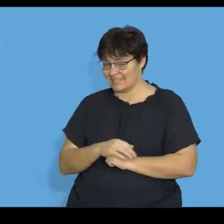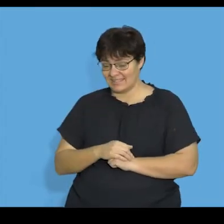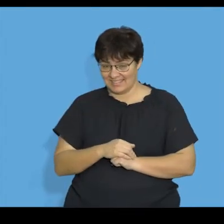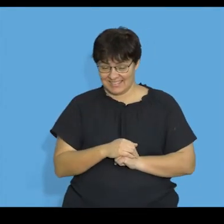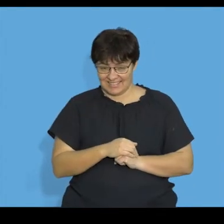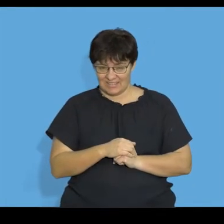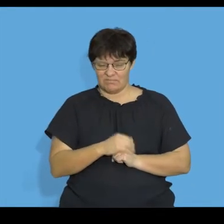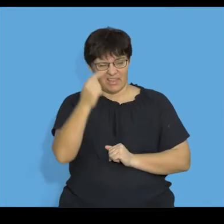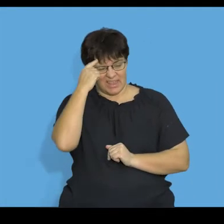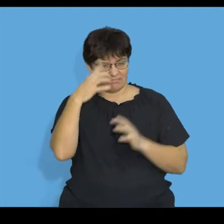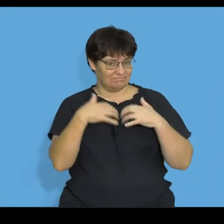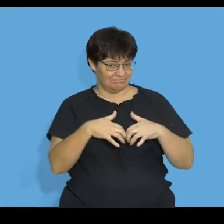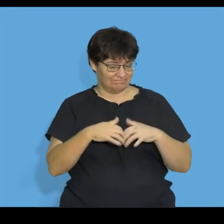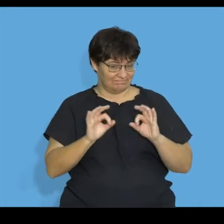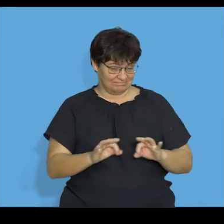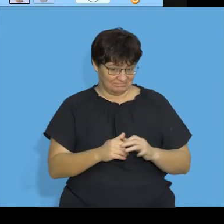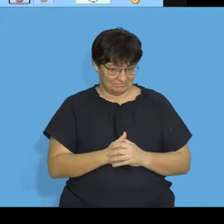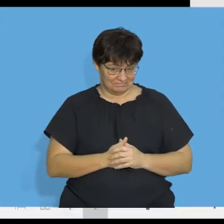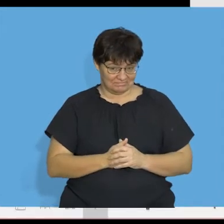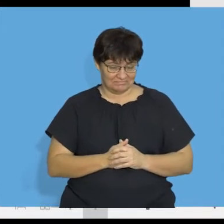and let's hope that we are.